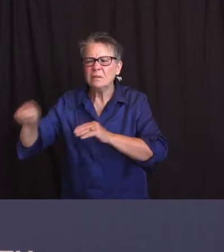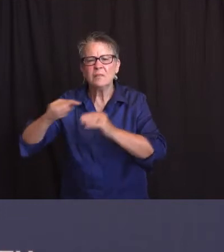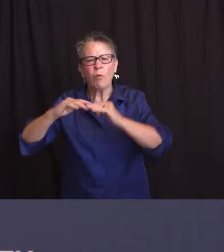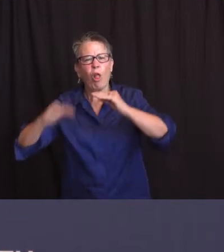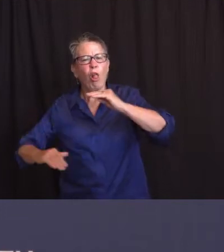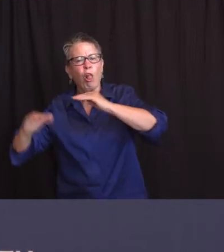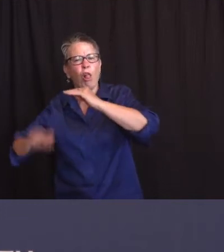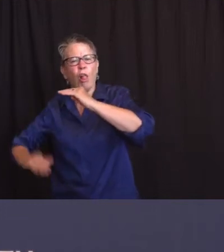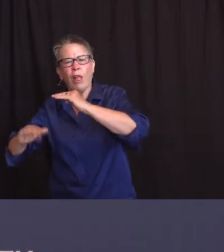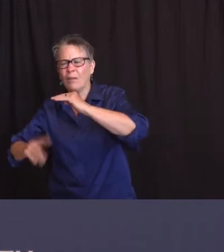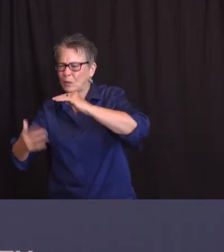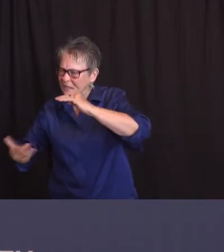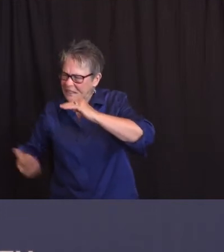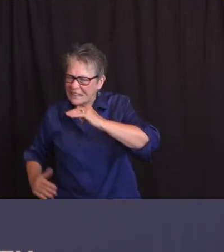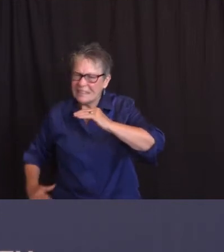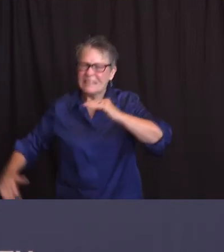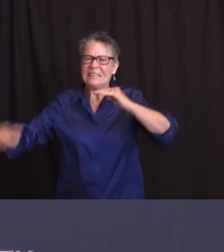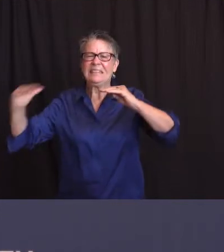majority communities.